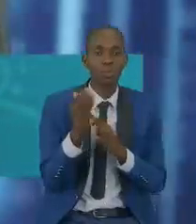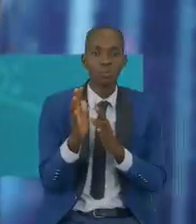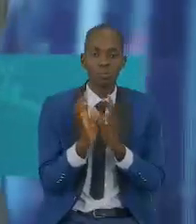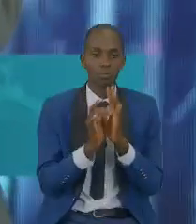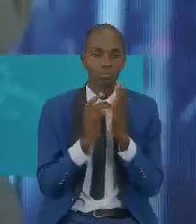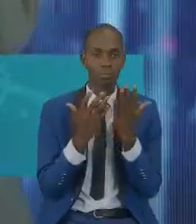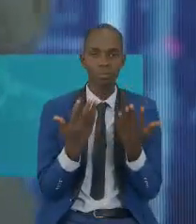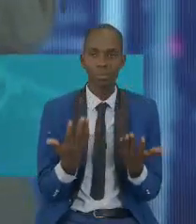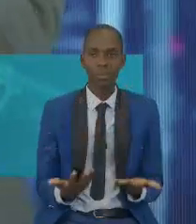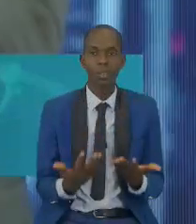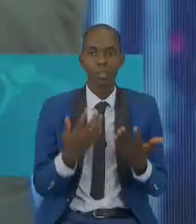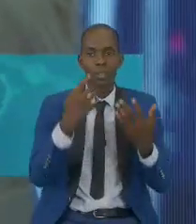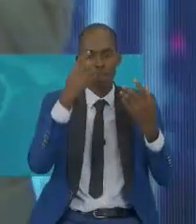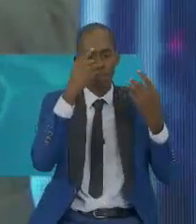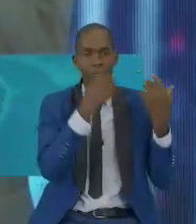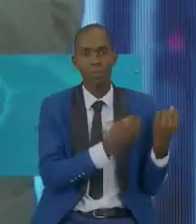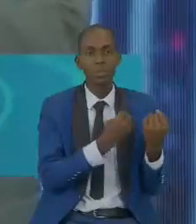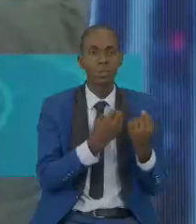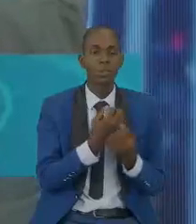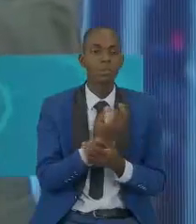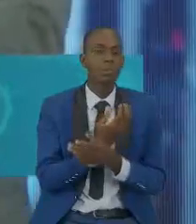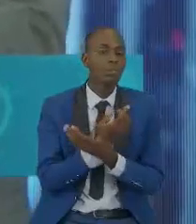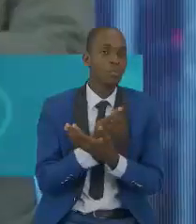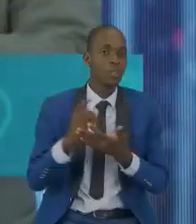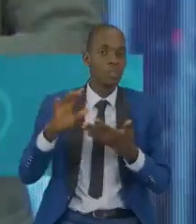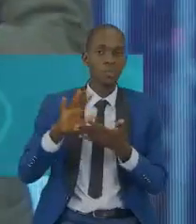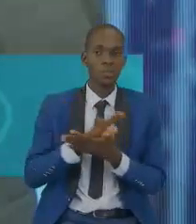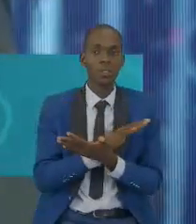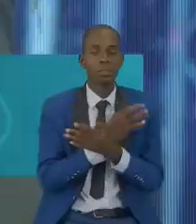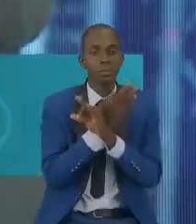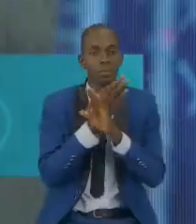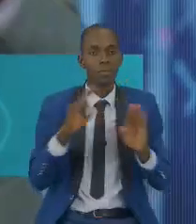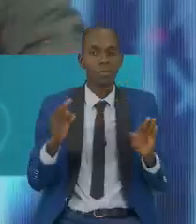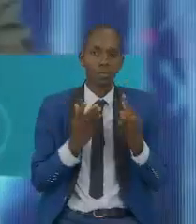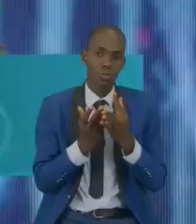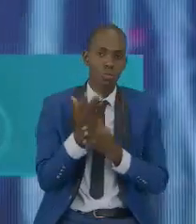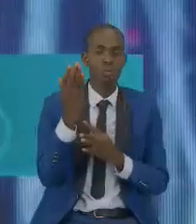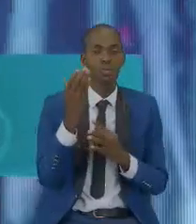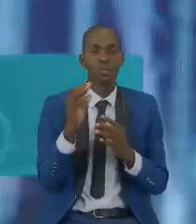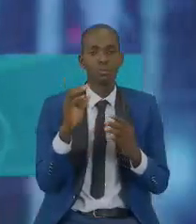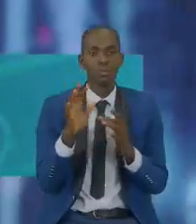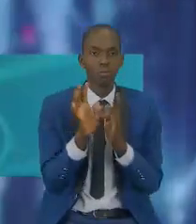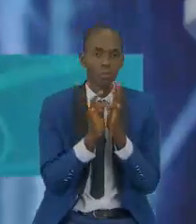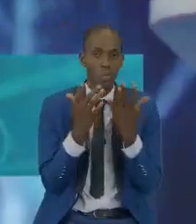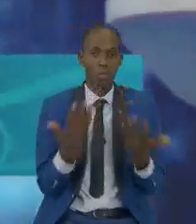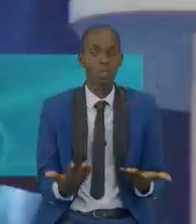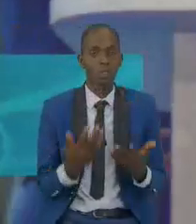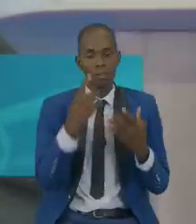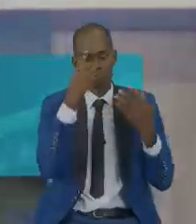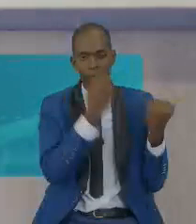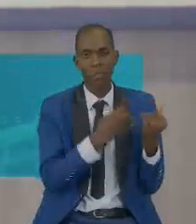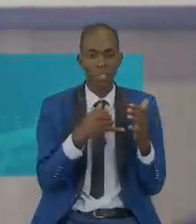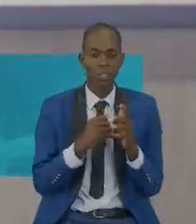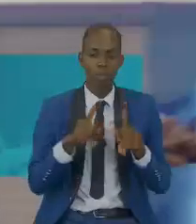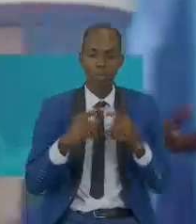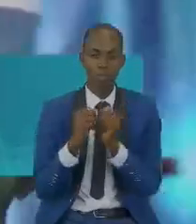faith. Think about that. Supernatural freedom, scriptural faith, they go together. And it is the foundation of